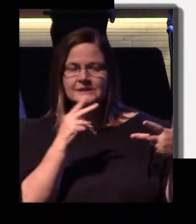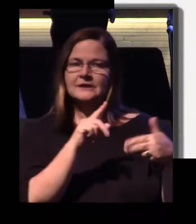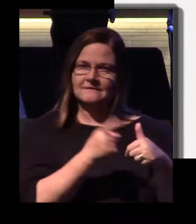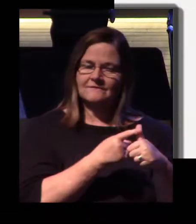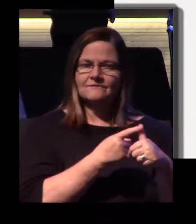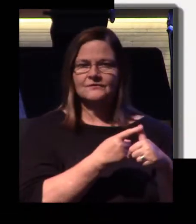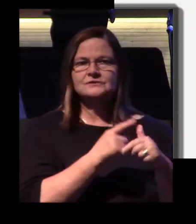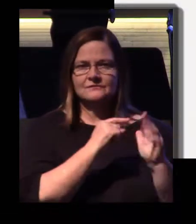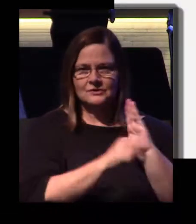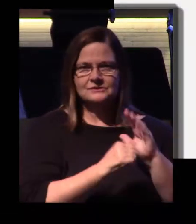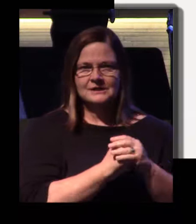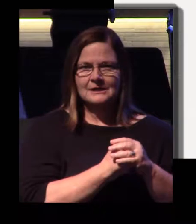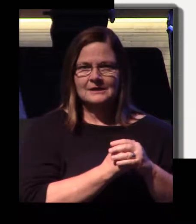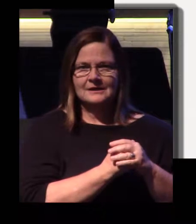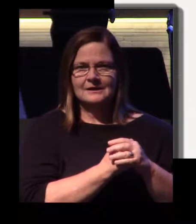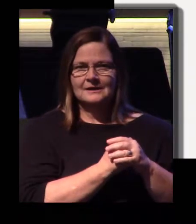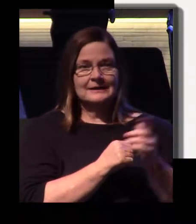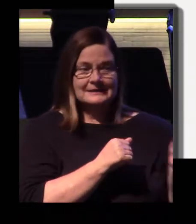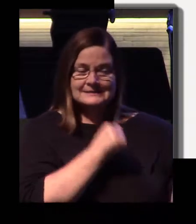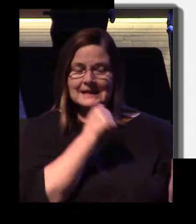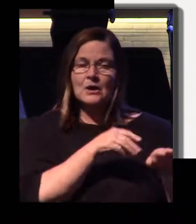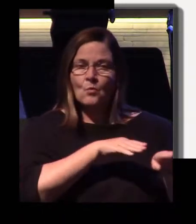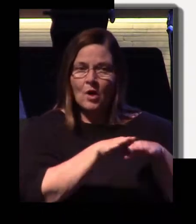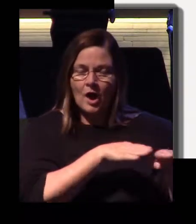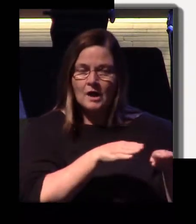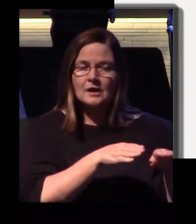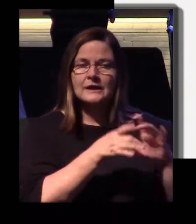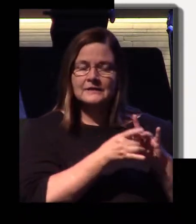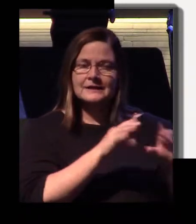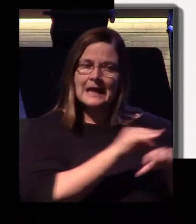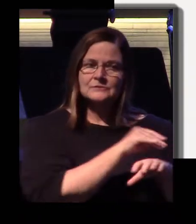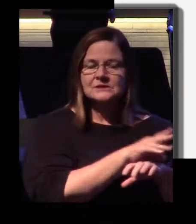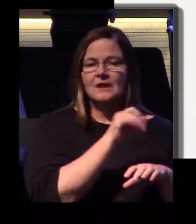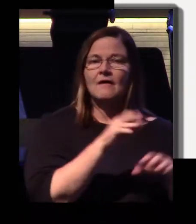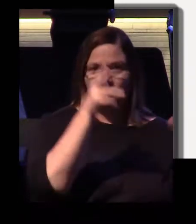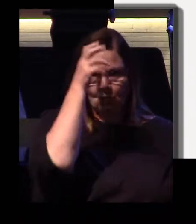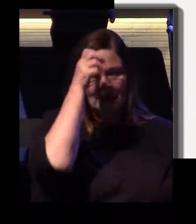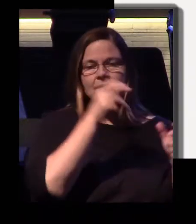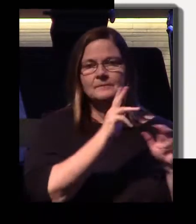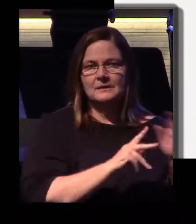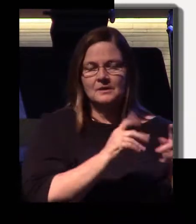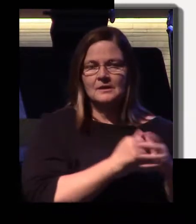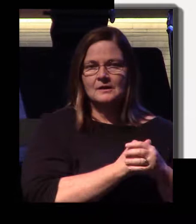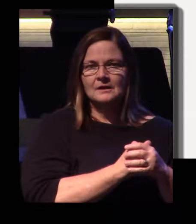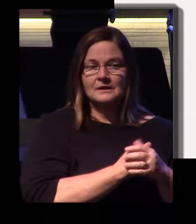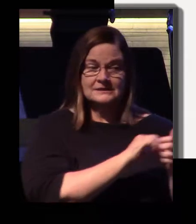he intentionally avoids three things that we see in verse 1. He does not walk in